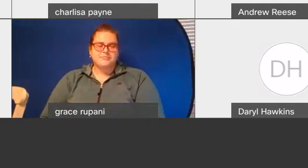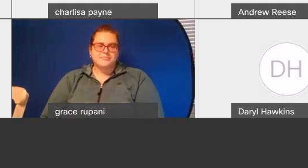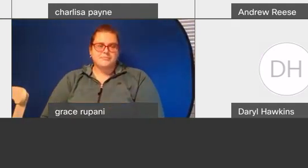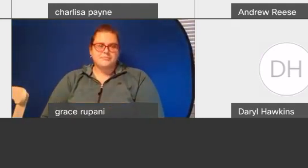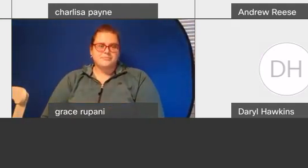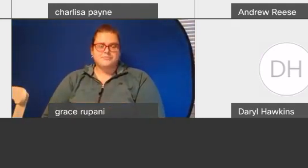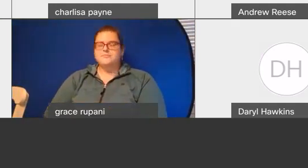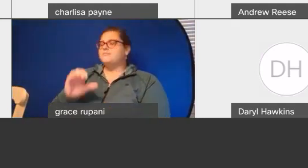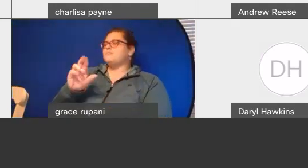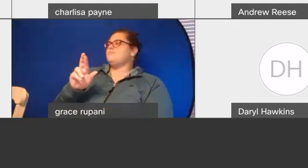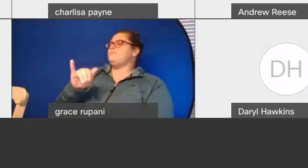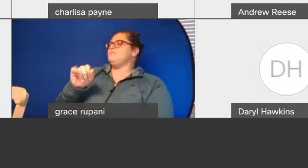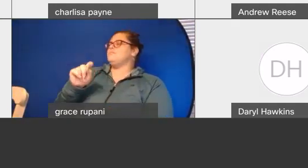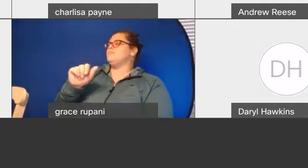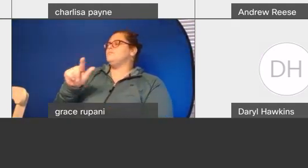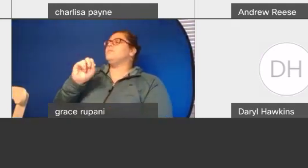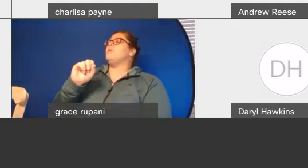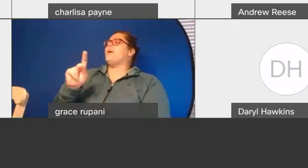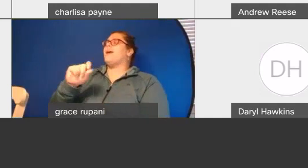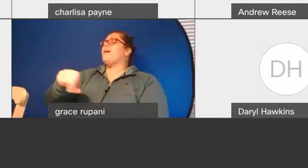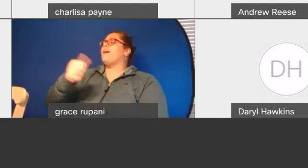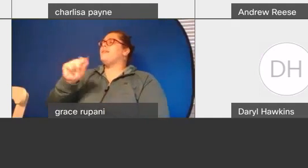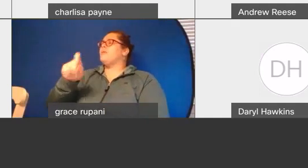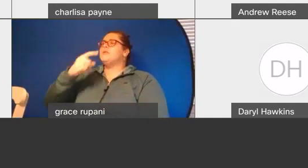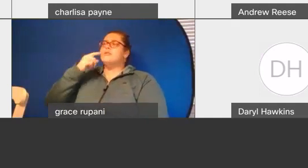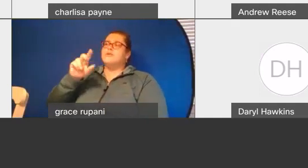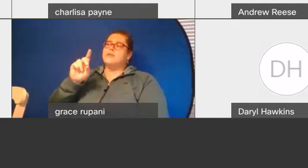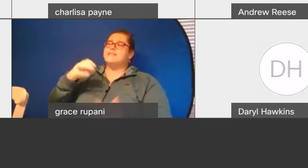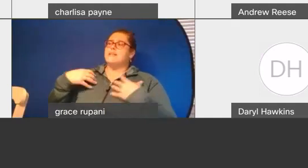Okay, more questions for DC Health.